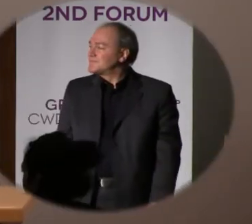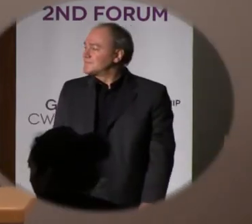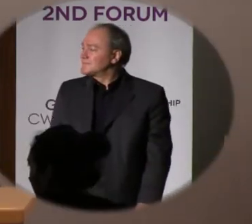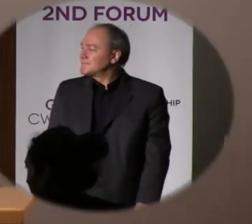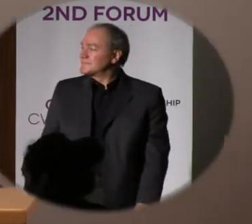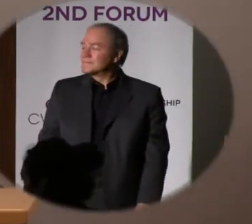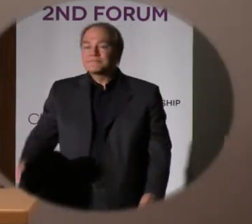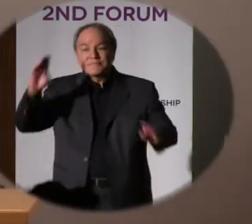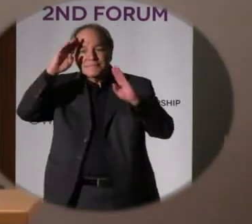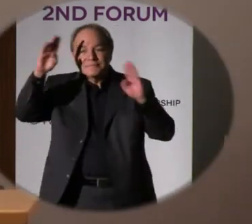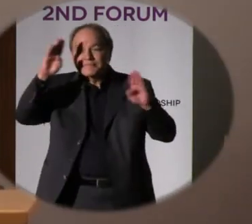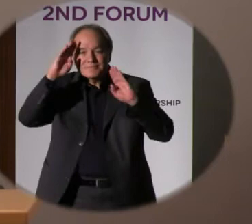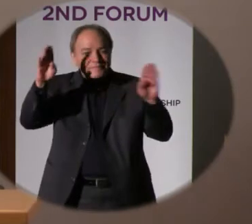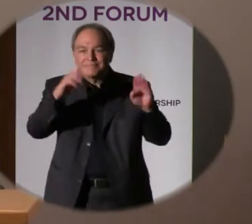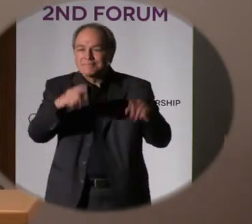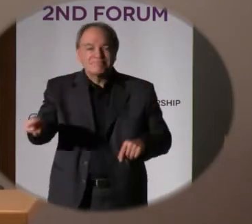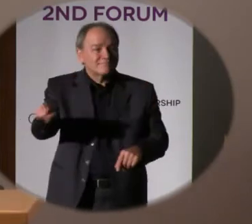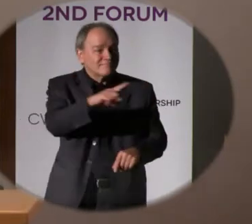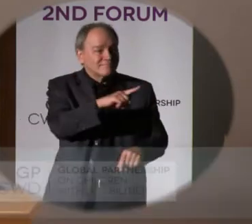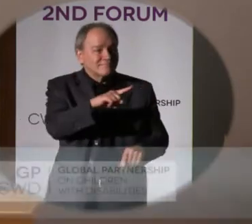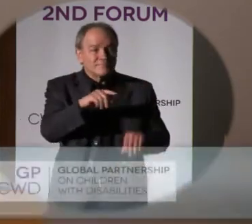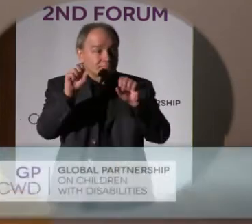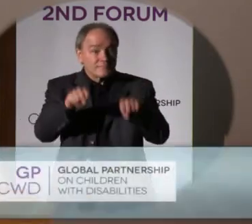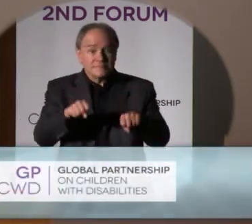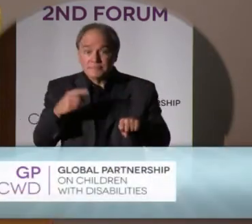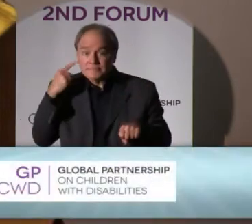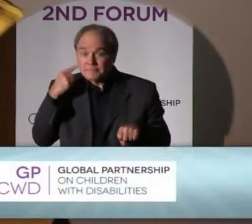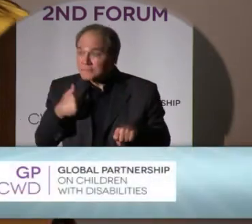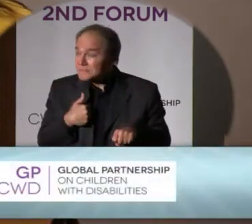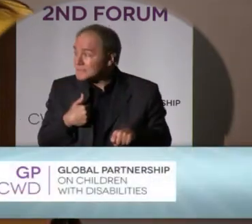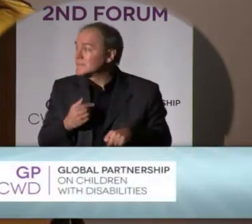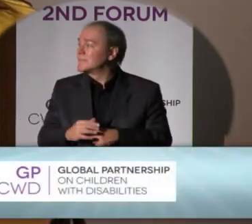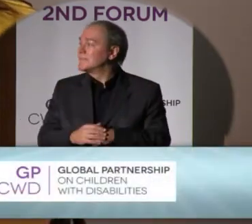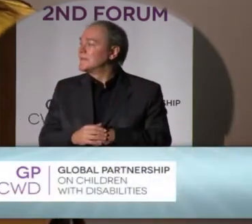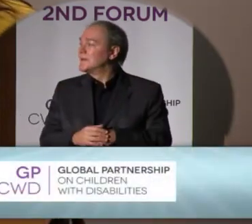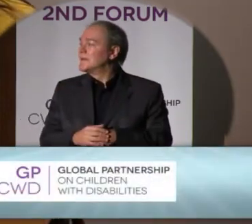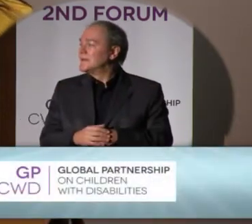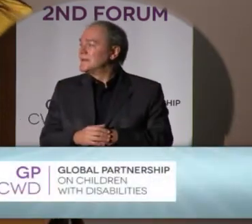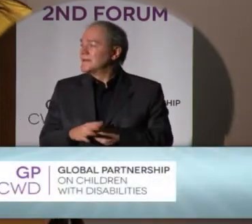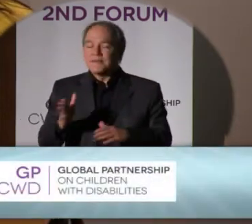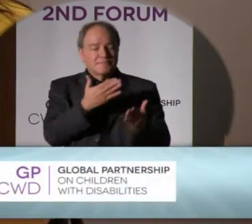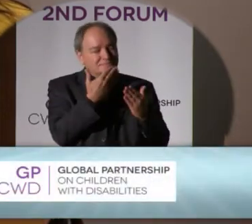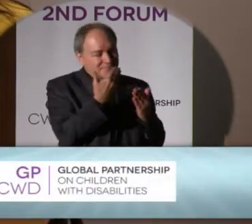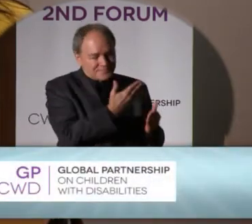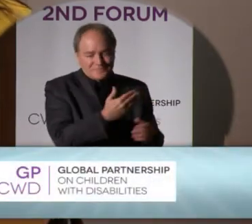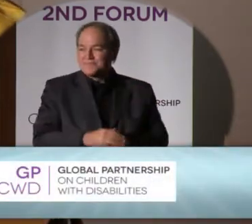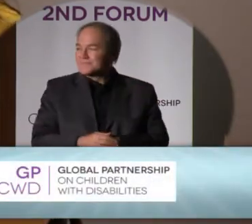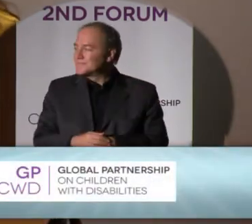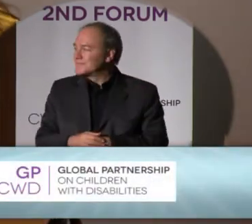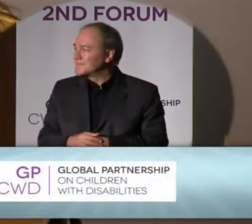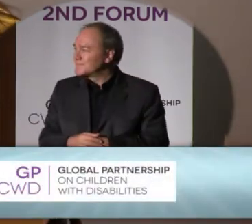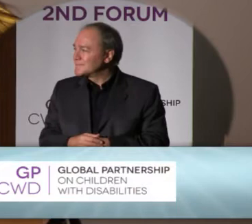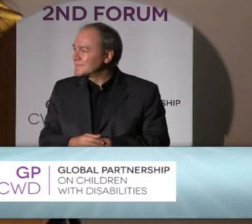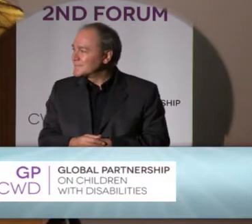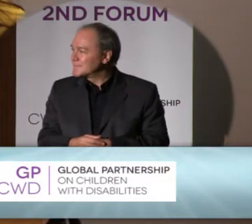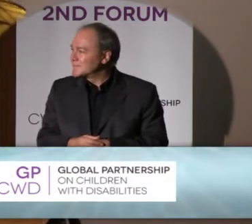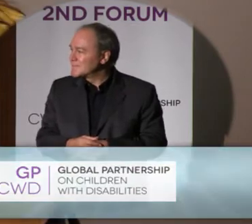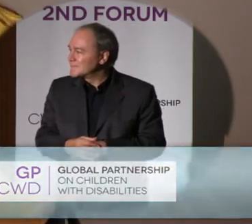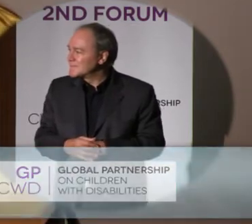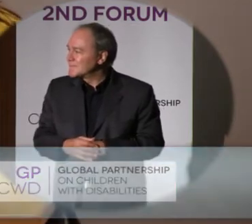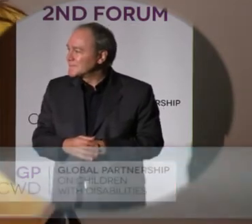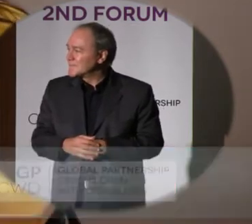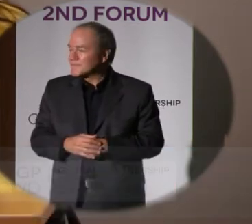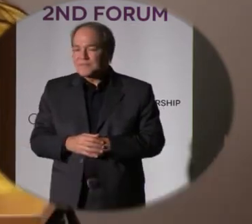Hello, everybody. Can you hear me? Yes. Thank you so much, Paulette. It's amazing to have all of you